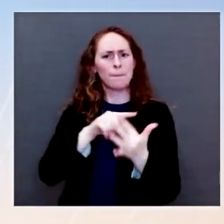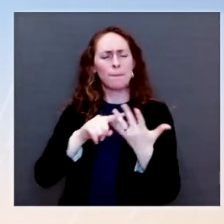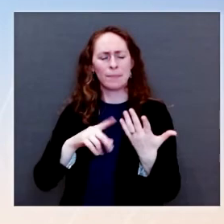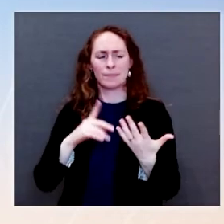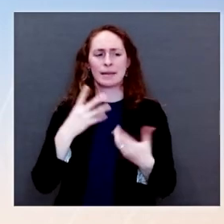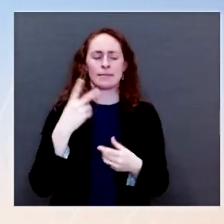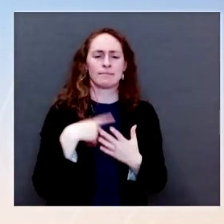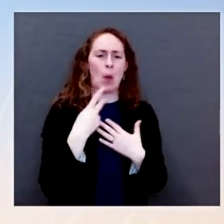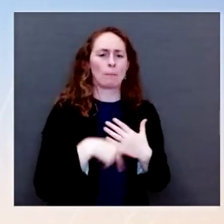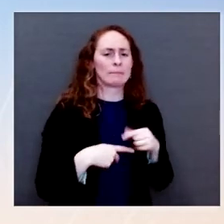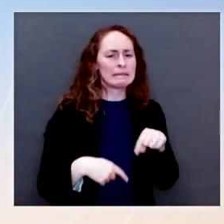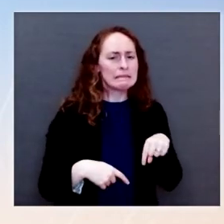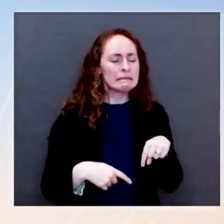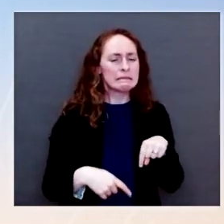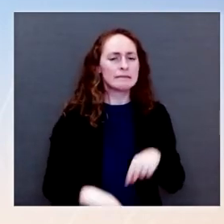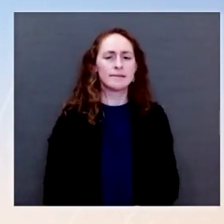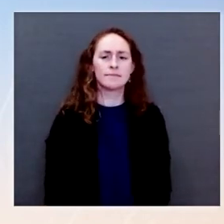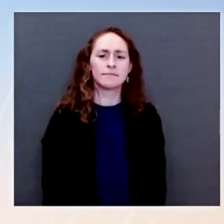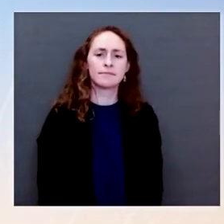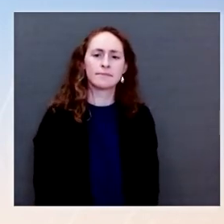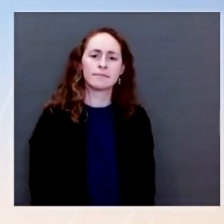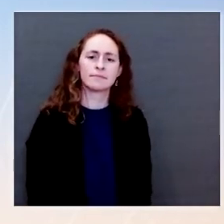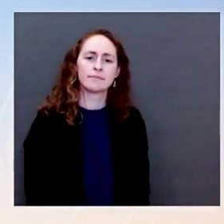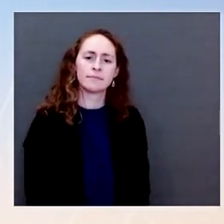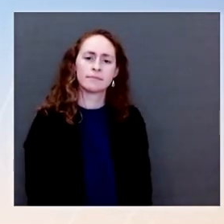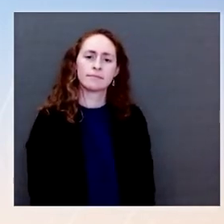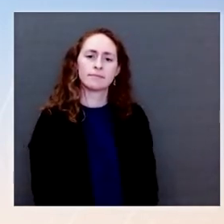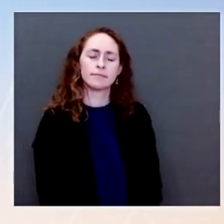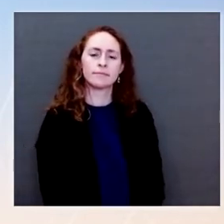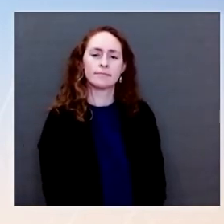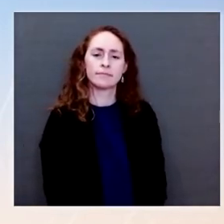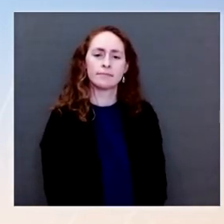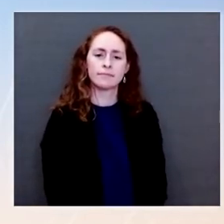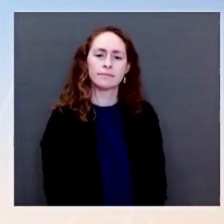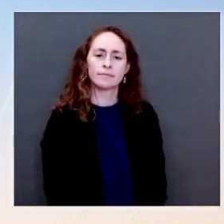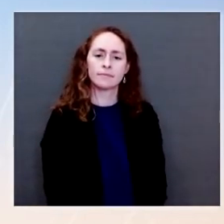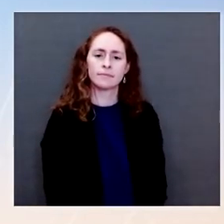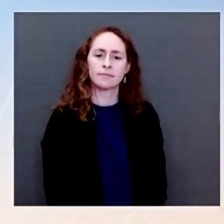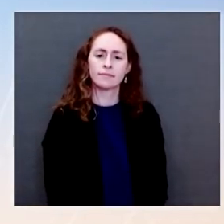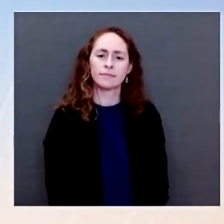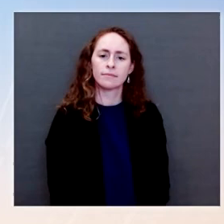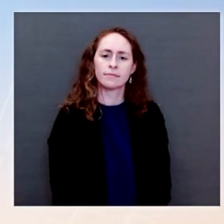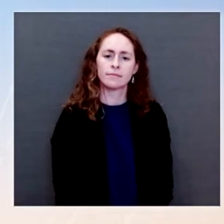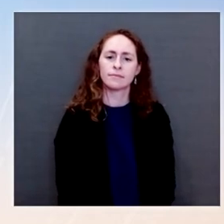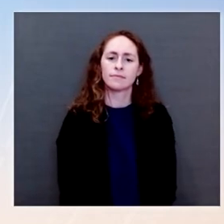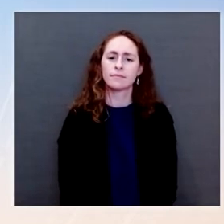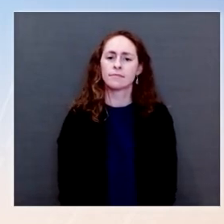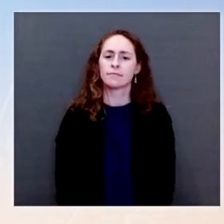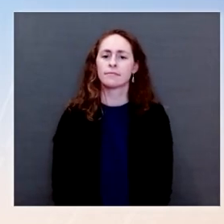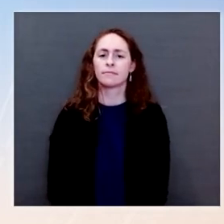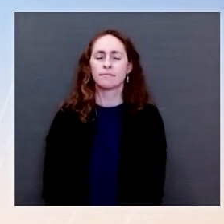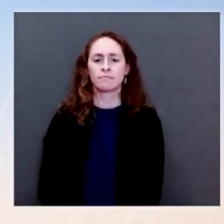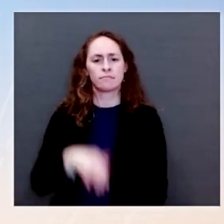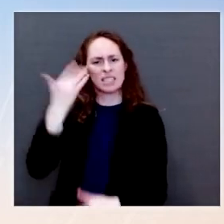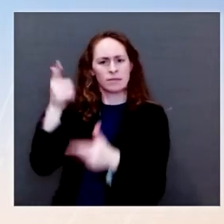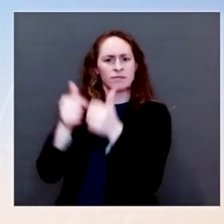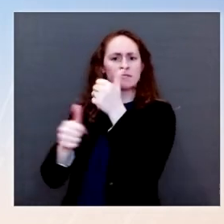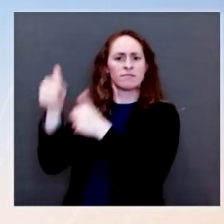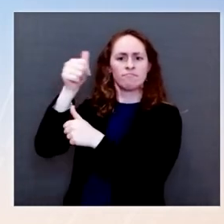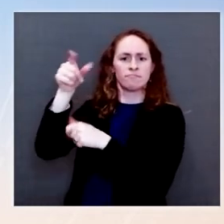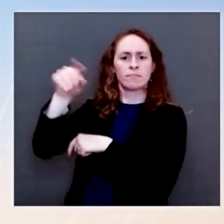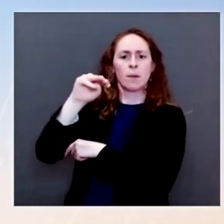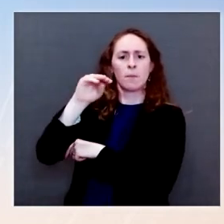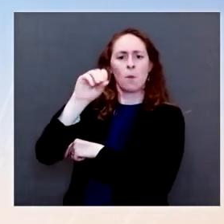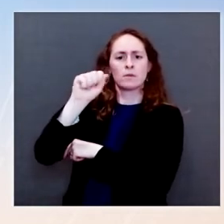director a few minutes ago. So he's trying to push as a military option against the nuclear plants in Iran as a